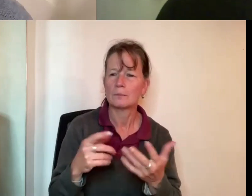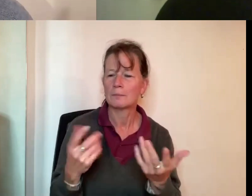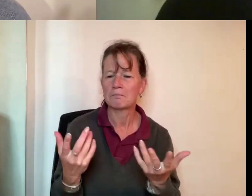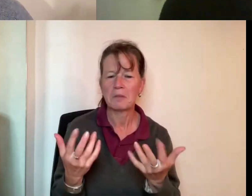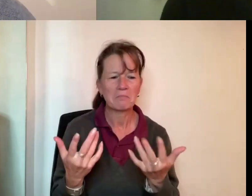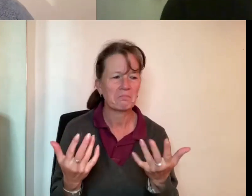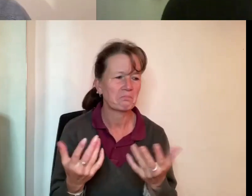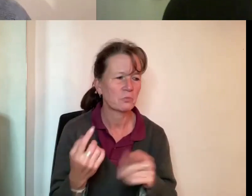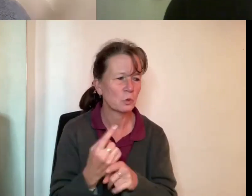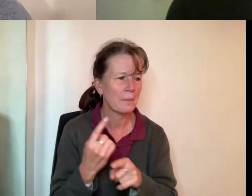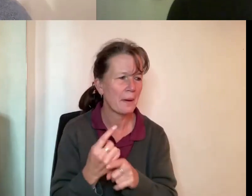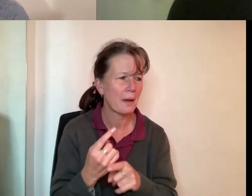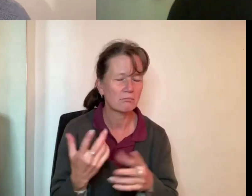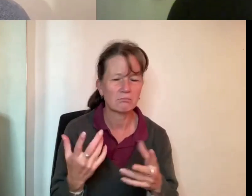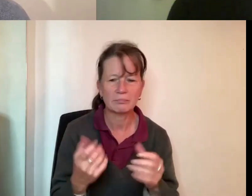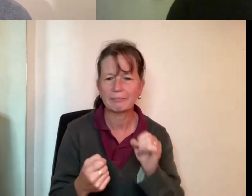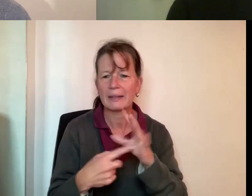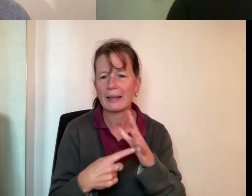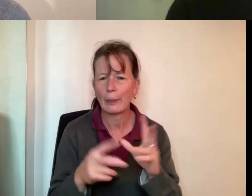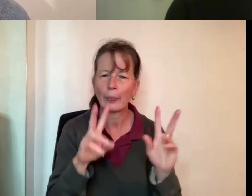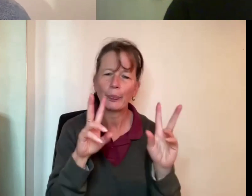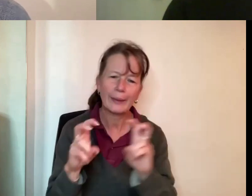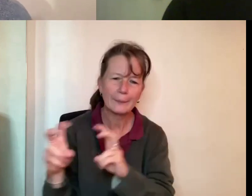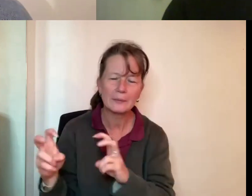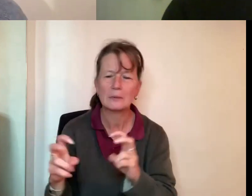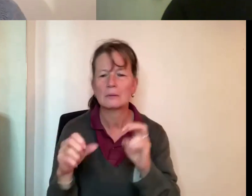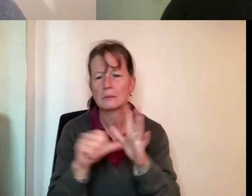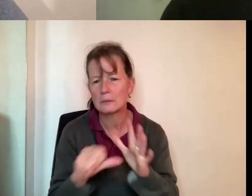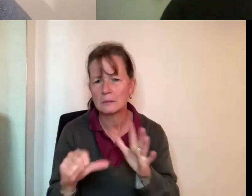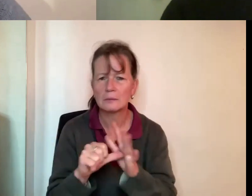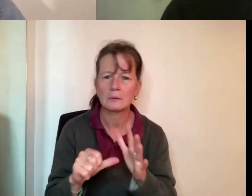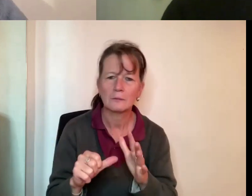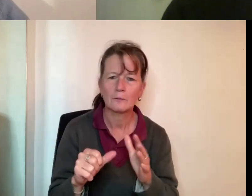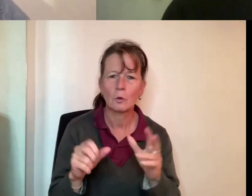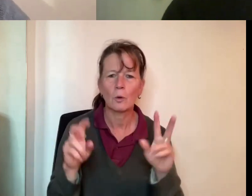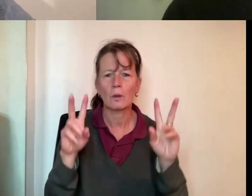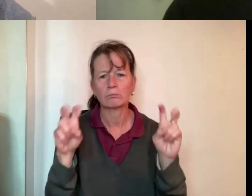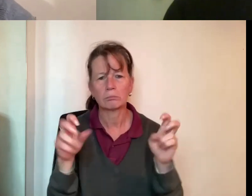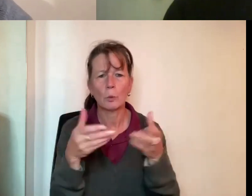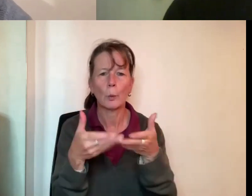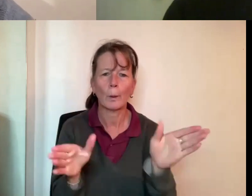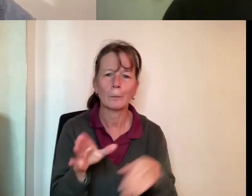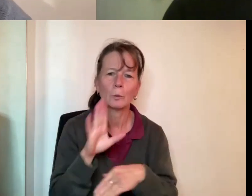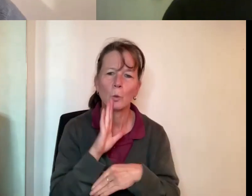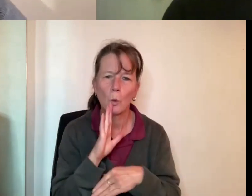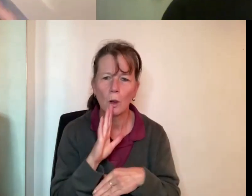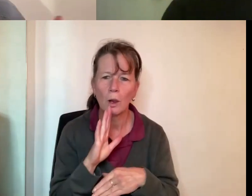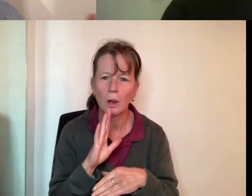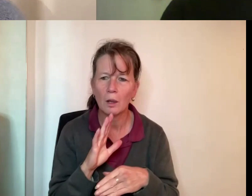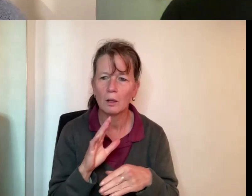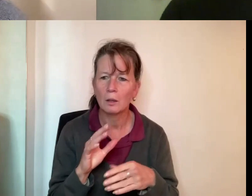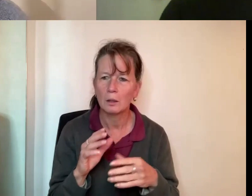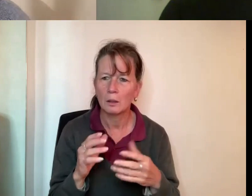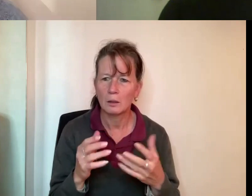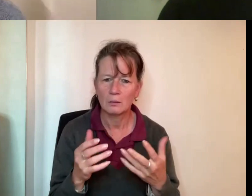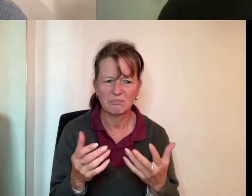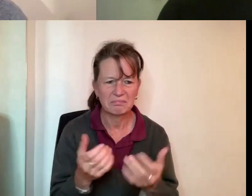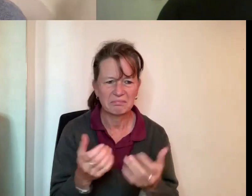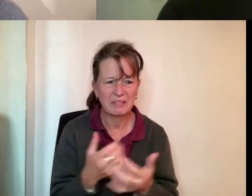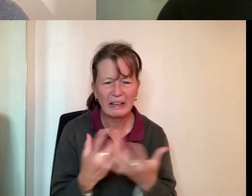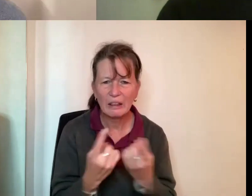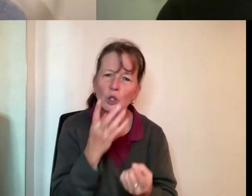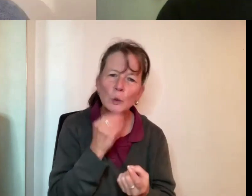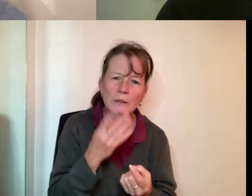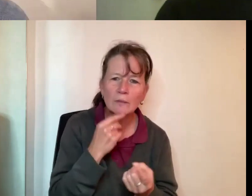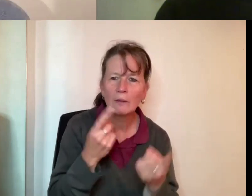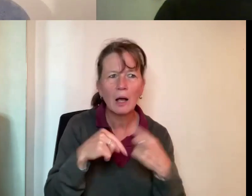of key themes and issues around the idea of open call that seem kind of useful to pick up